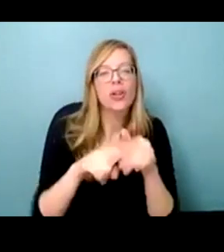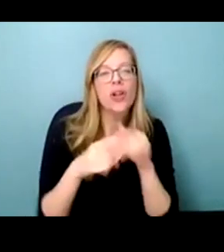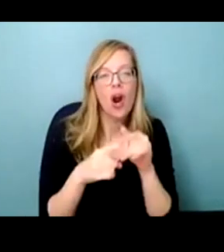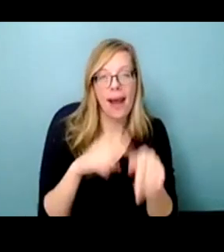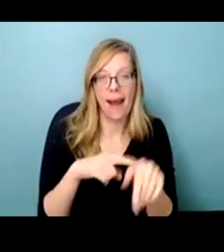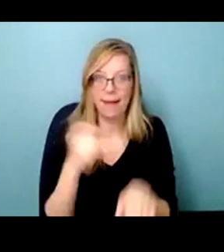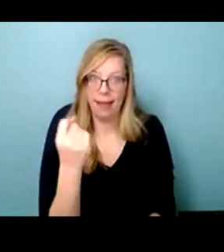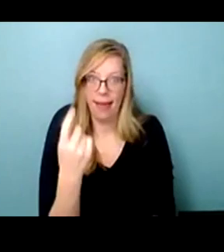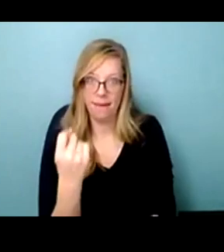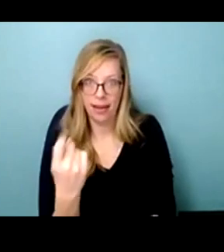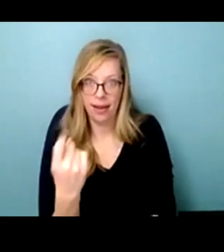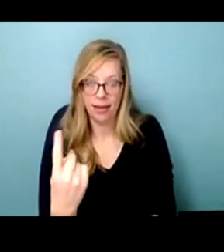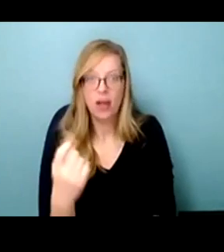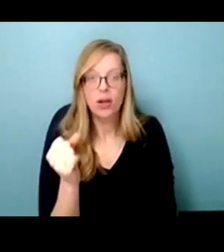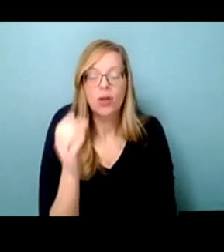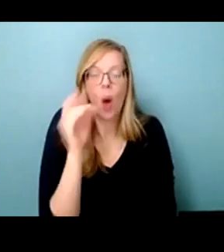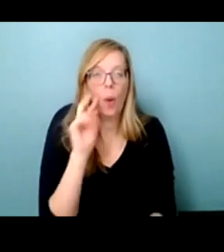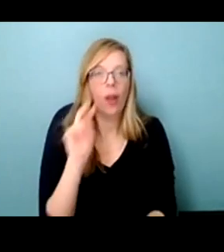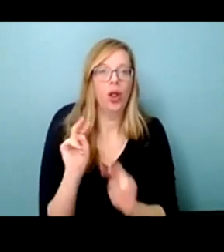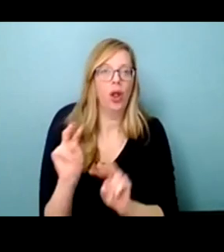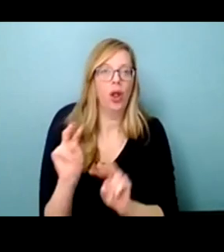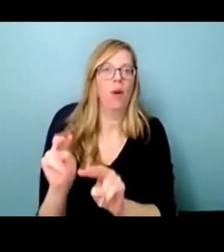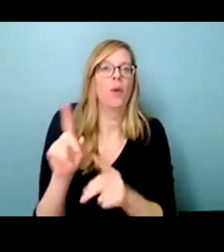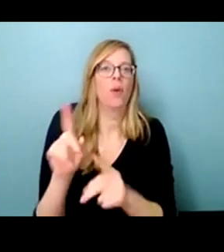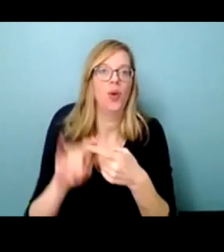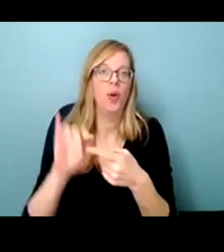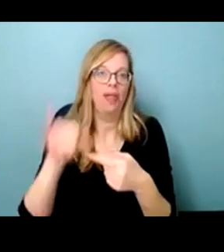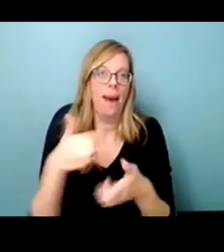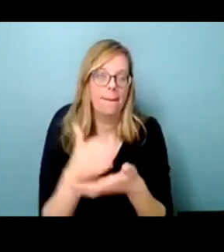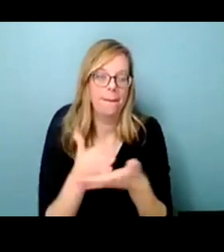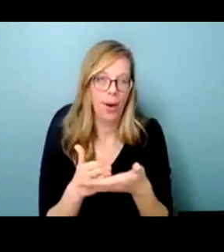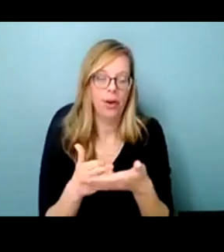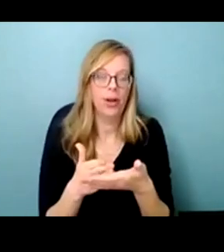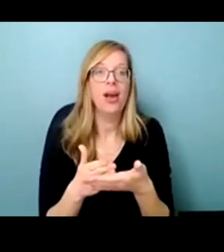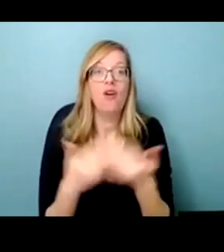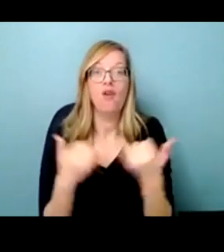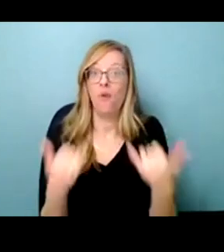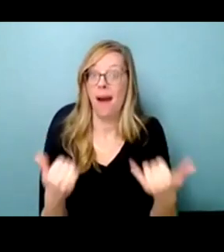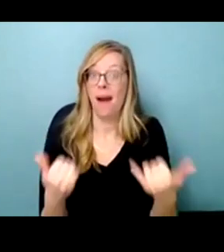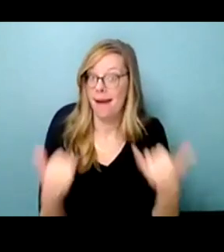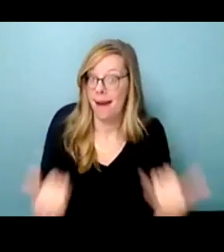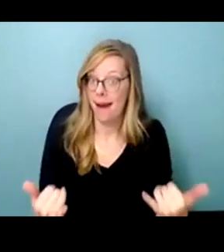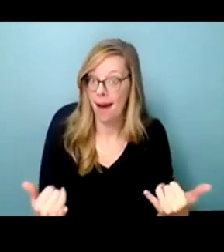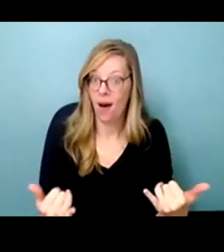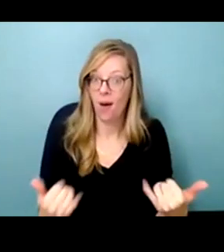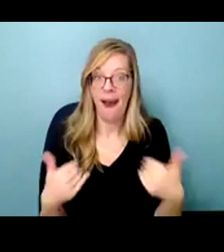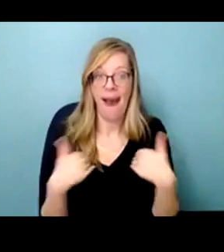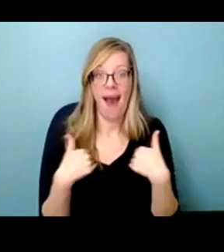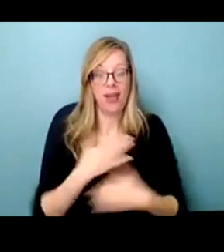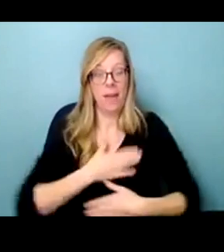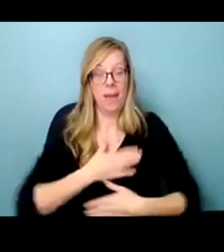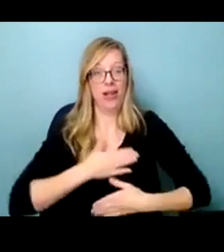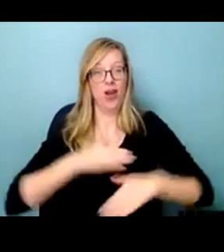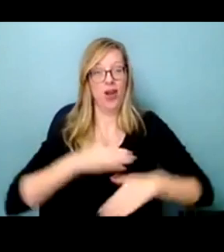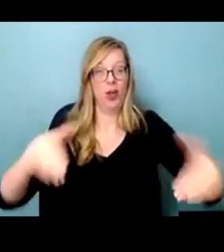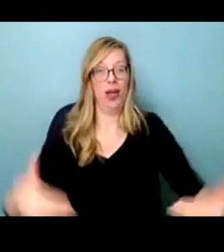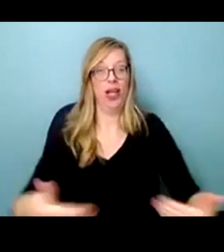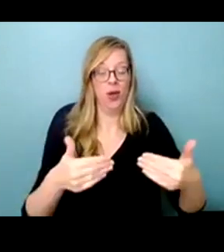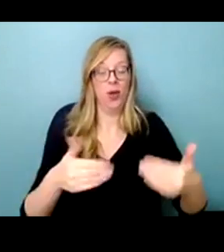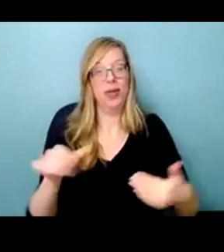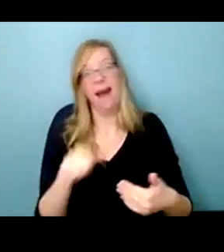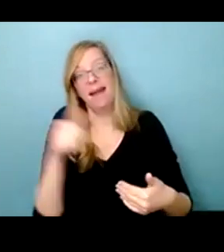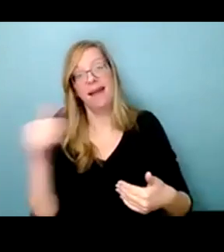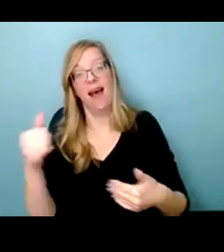a.m. So we'll be looking forward to that session. Right now, though, I have the pleasure of introducing another